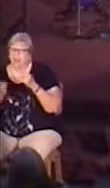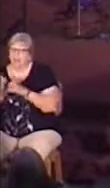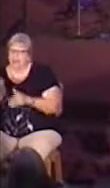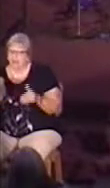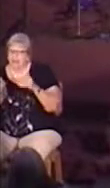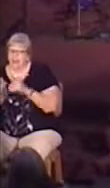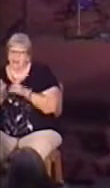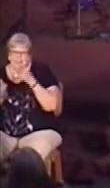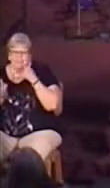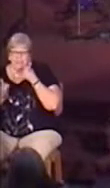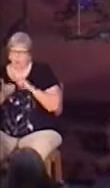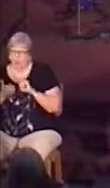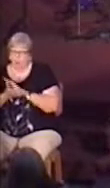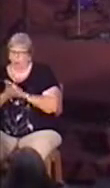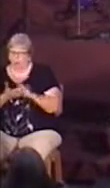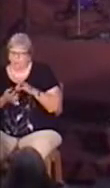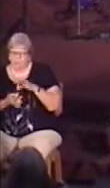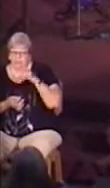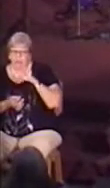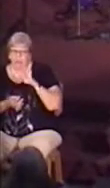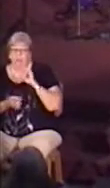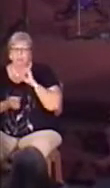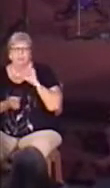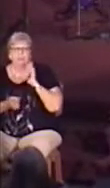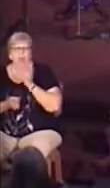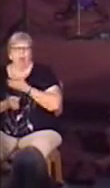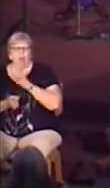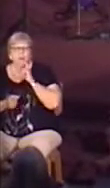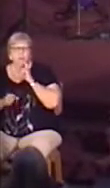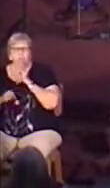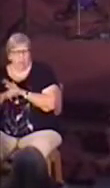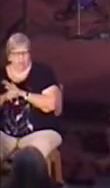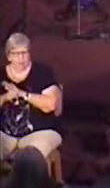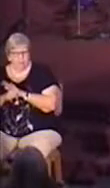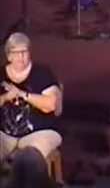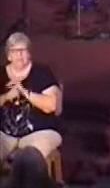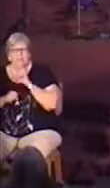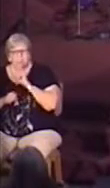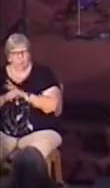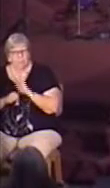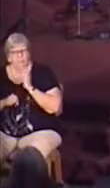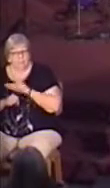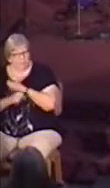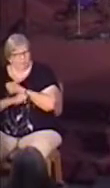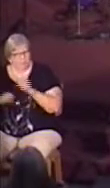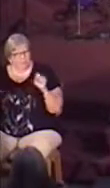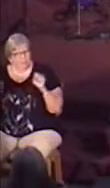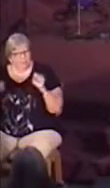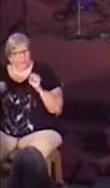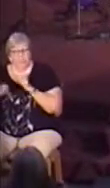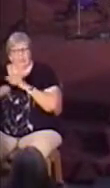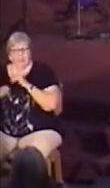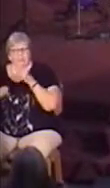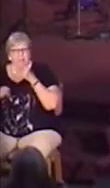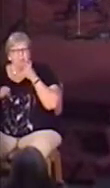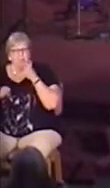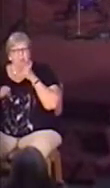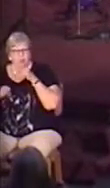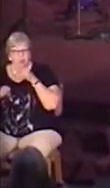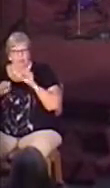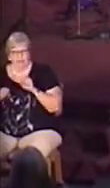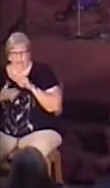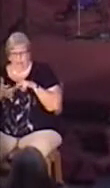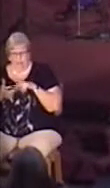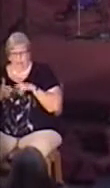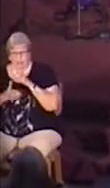says the Holy Spirit is our promise. He is the guarantor of our salvation. And he even climactically says, and you can read this in